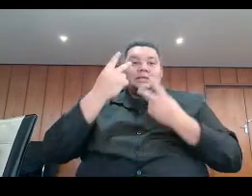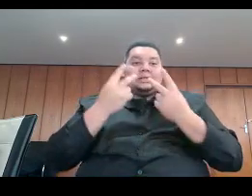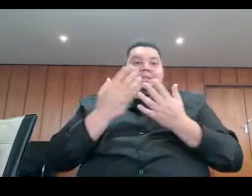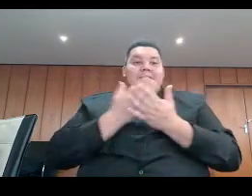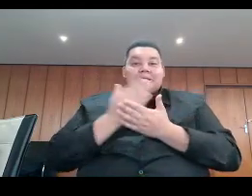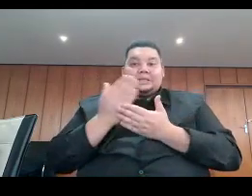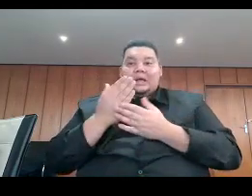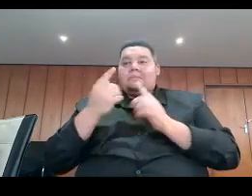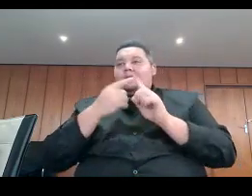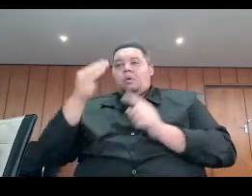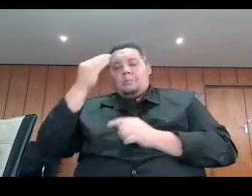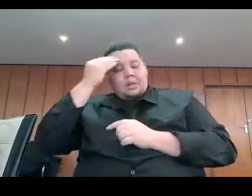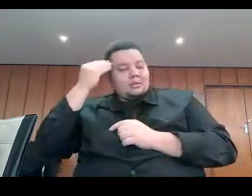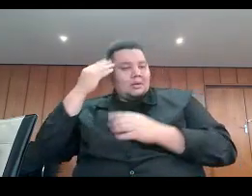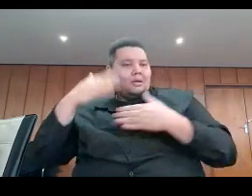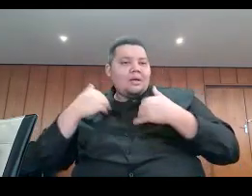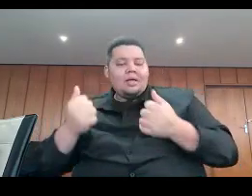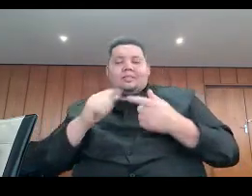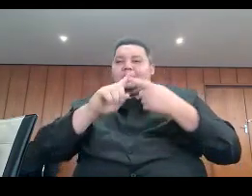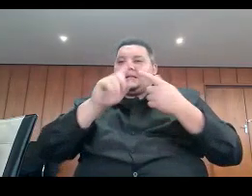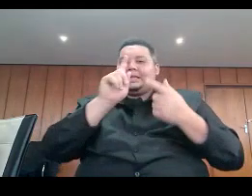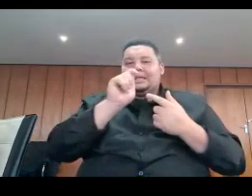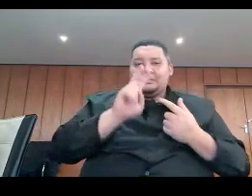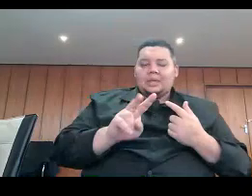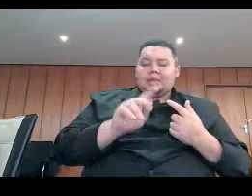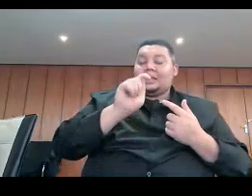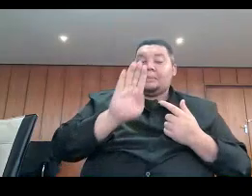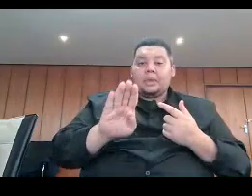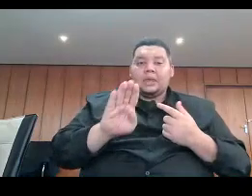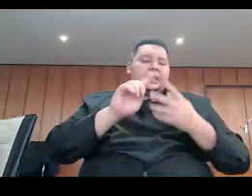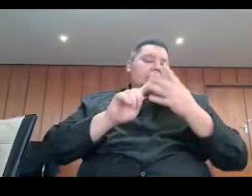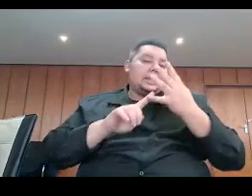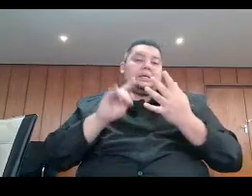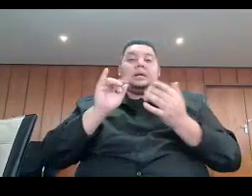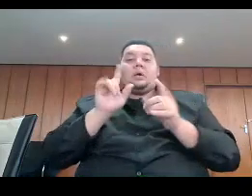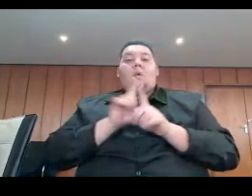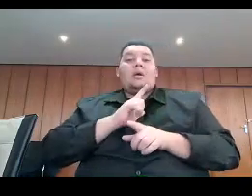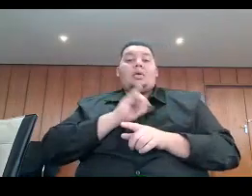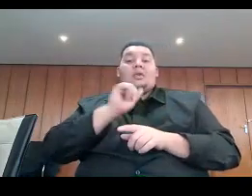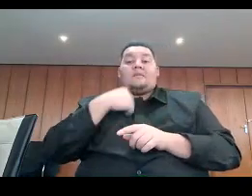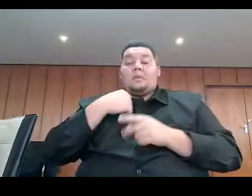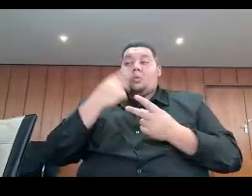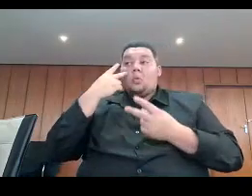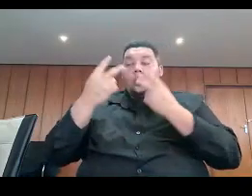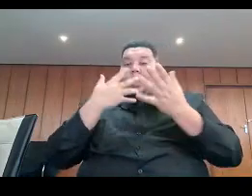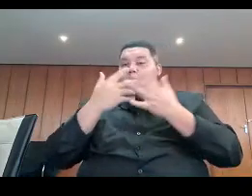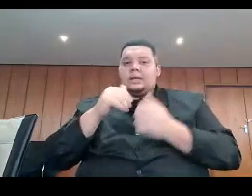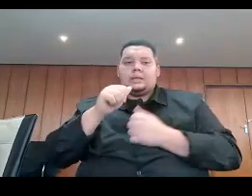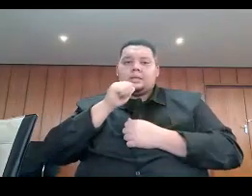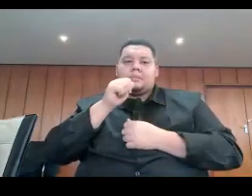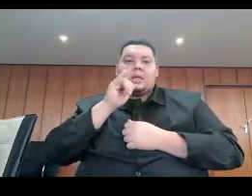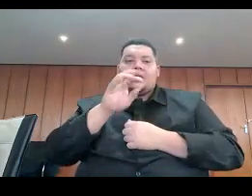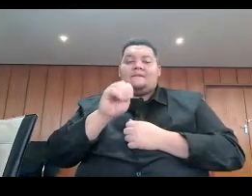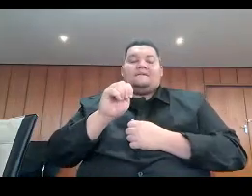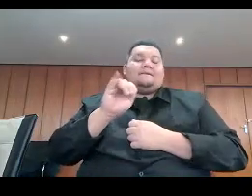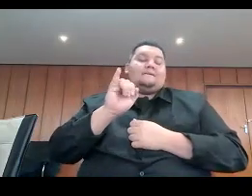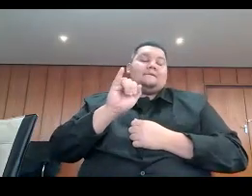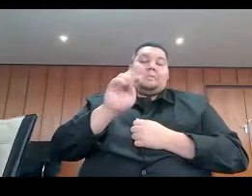of disease, from mental health, from TB. Like if you look into any other disease, if it is malaria,